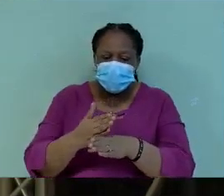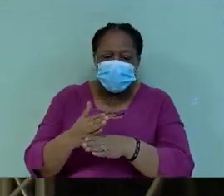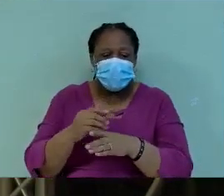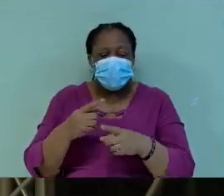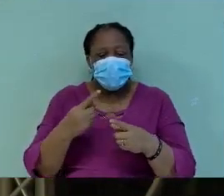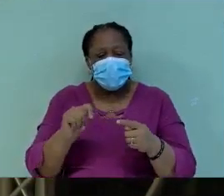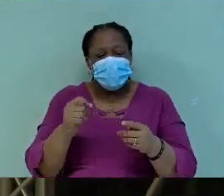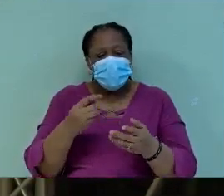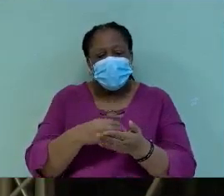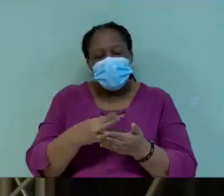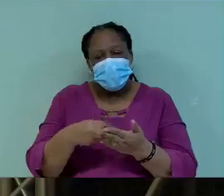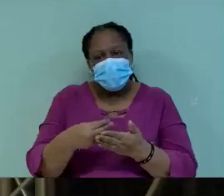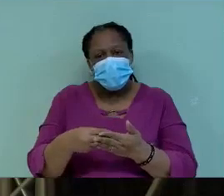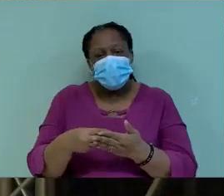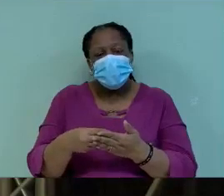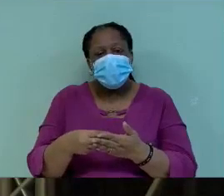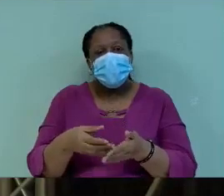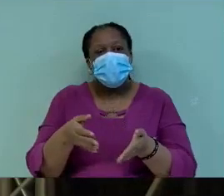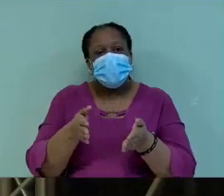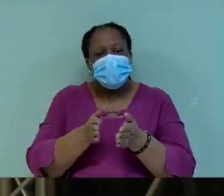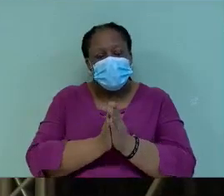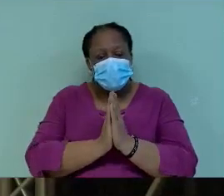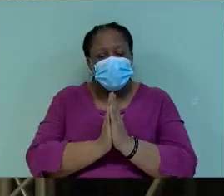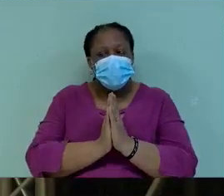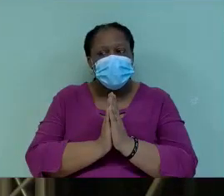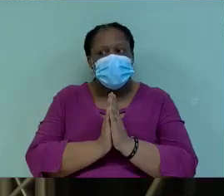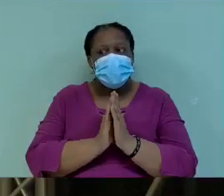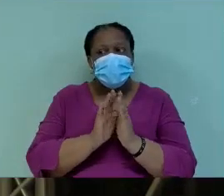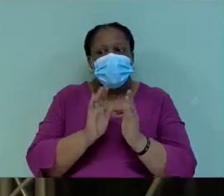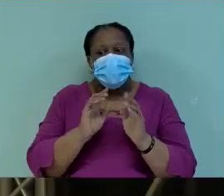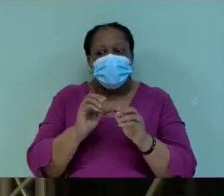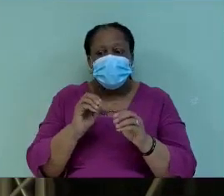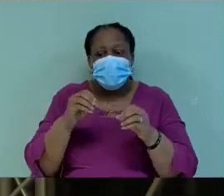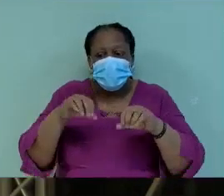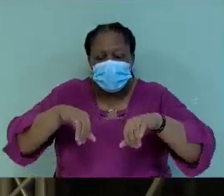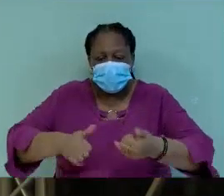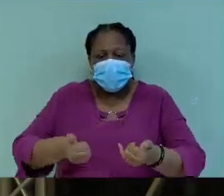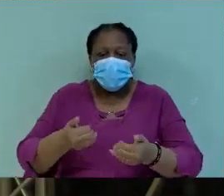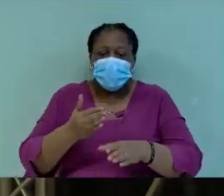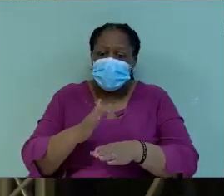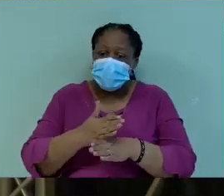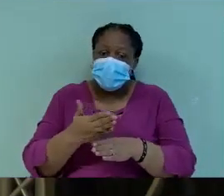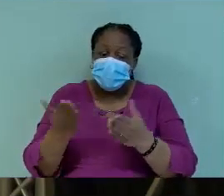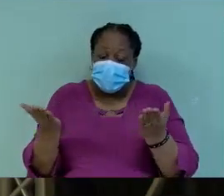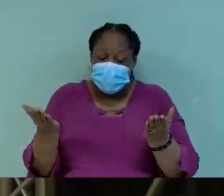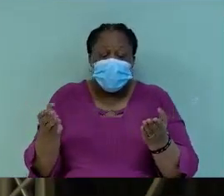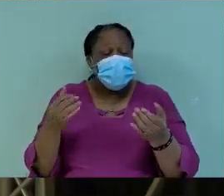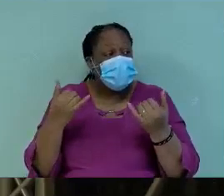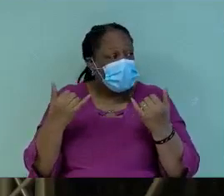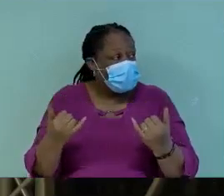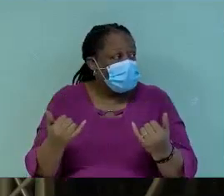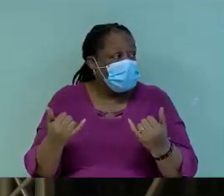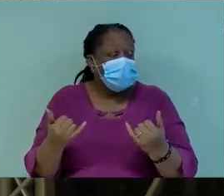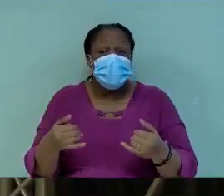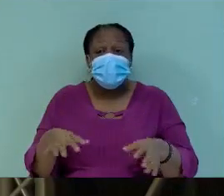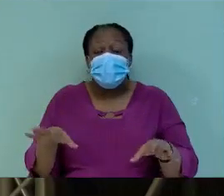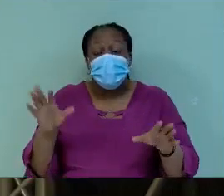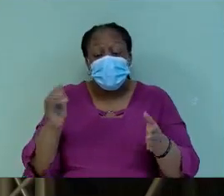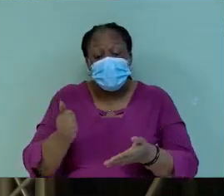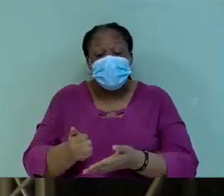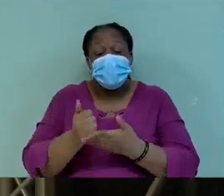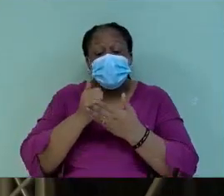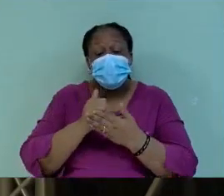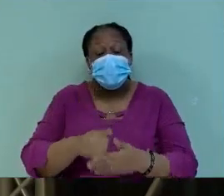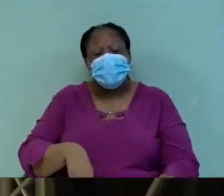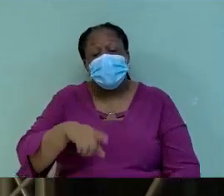would be assembling a team to assist with the distribution. Presently, I will be assisting 114